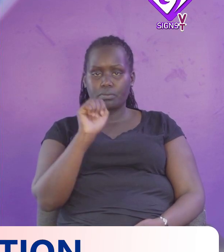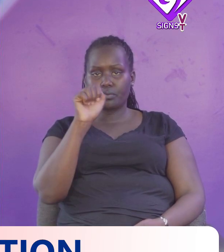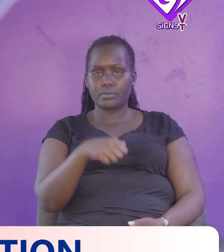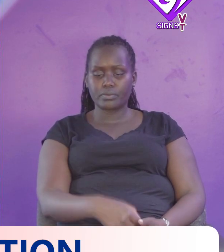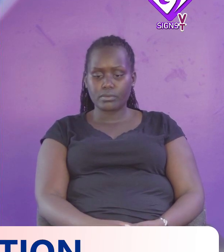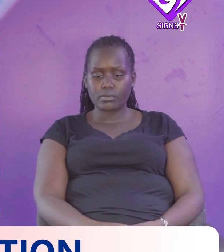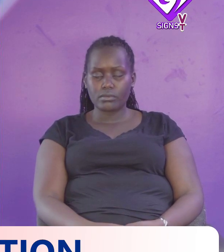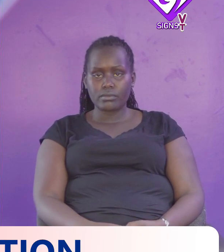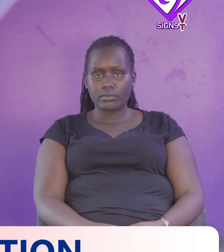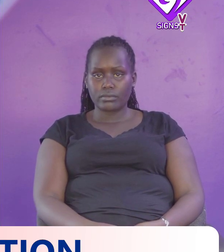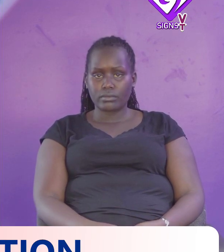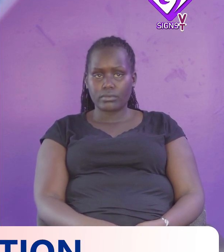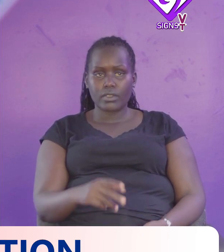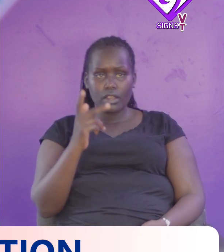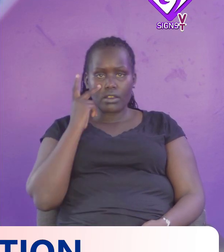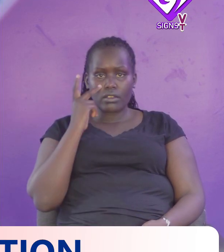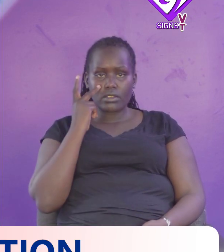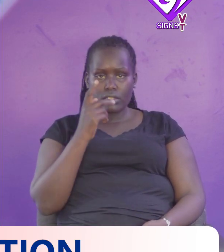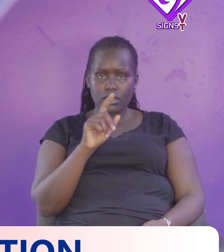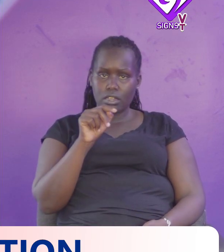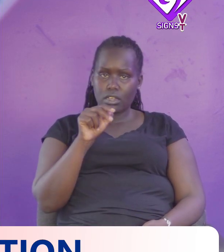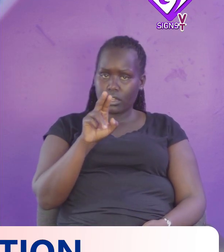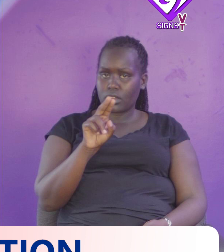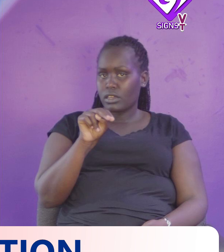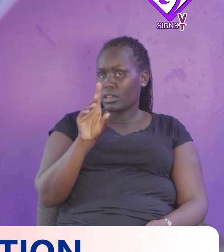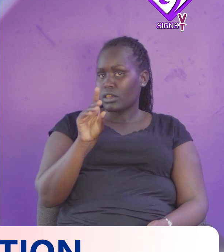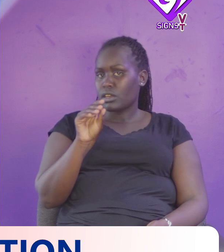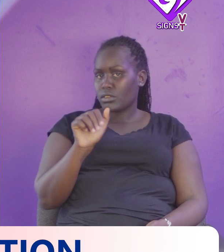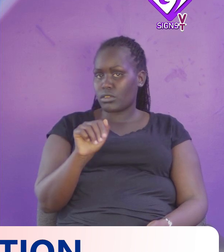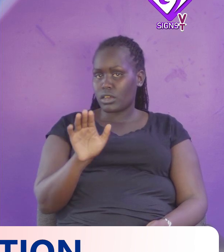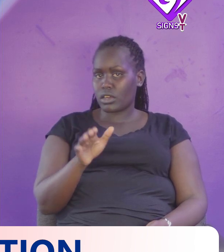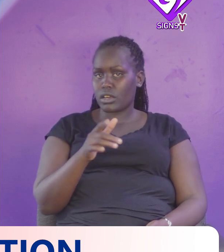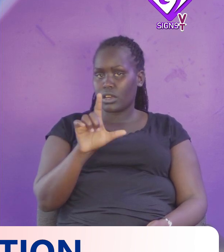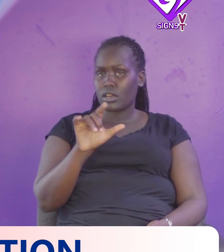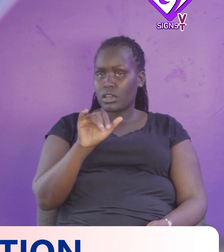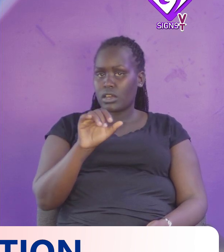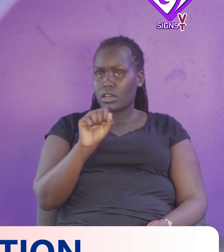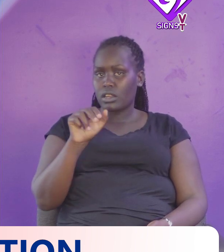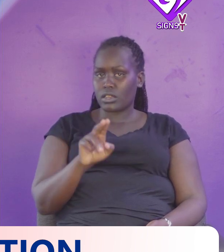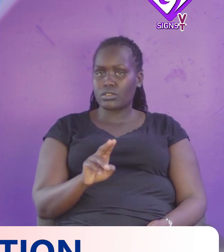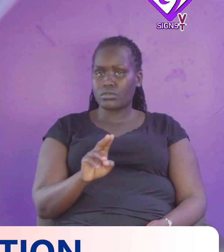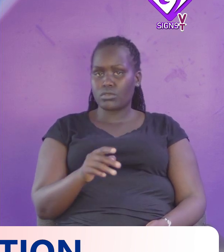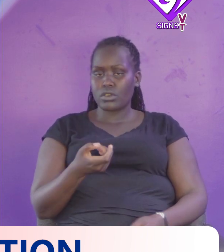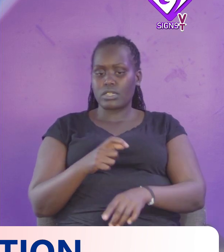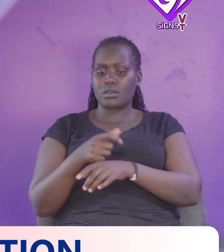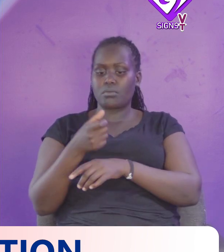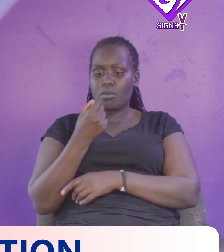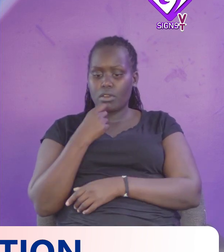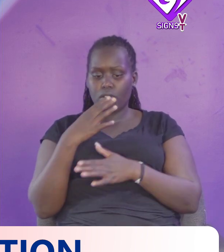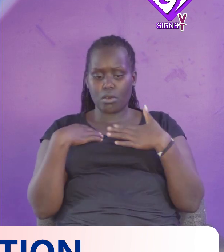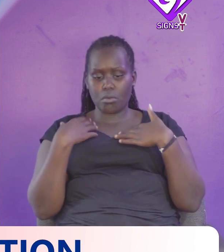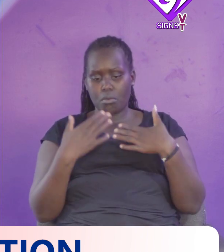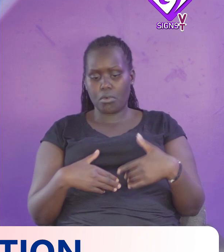you ever see Tundu Lissu? How he came to receive medical attention, how his body had been messed